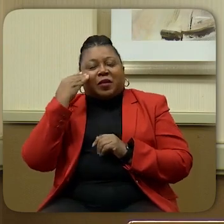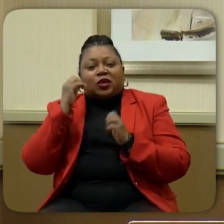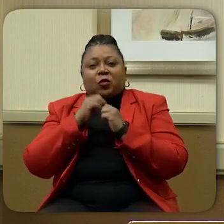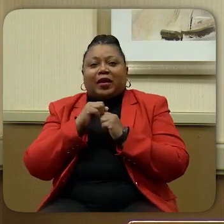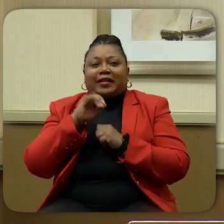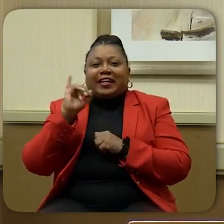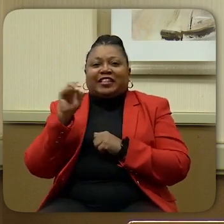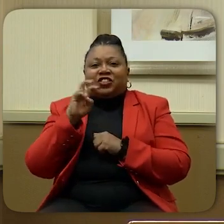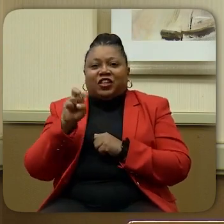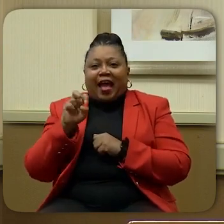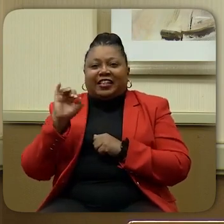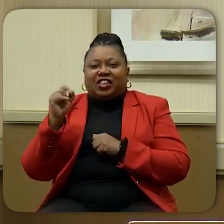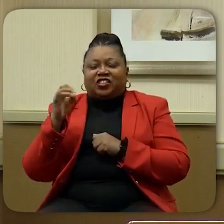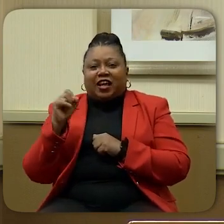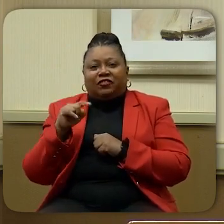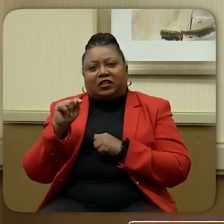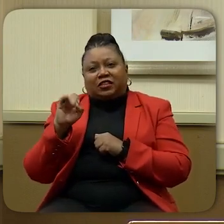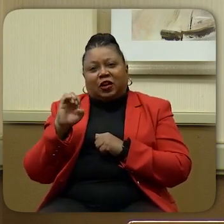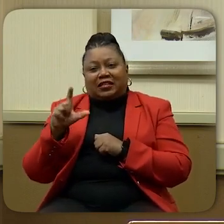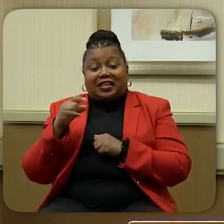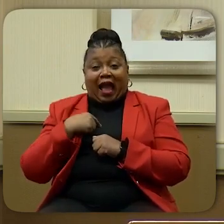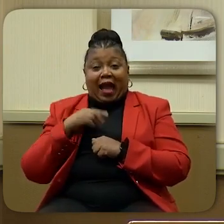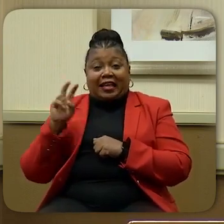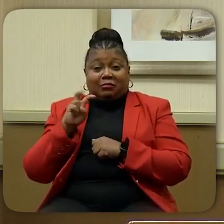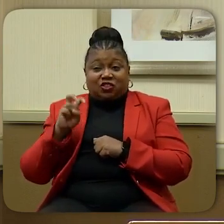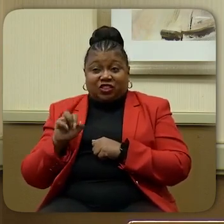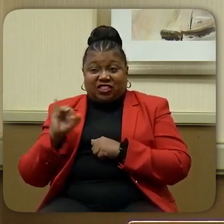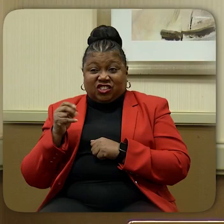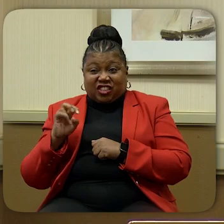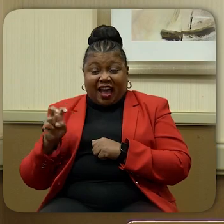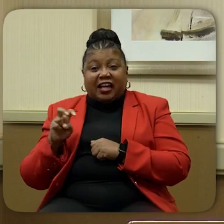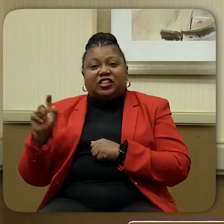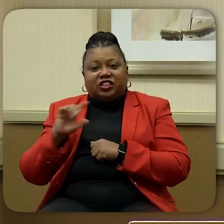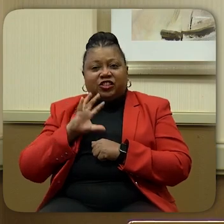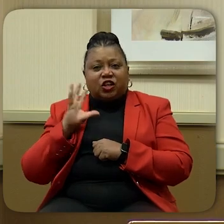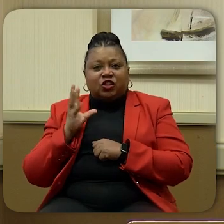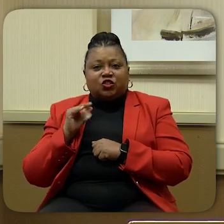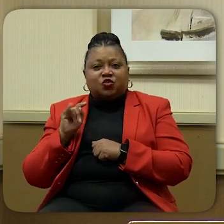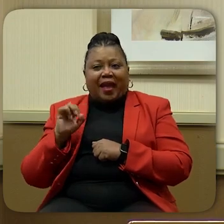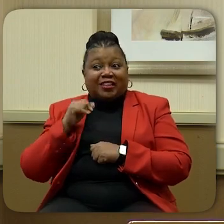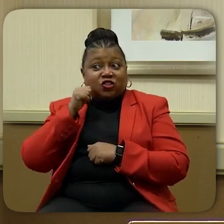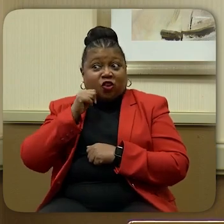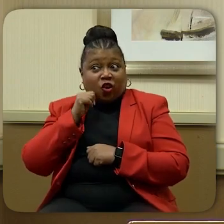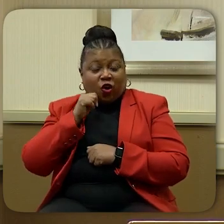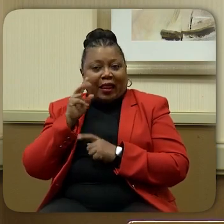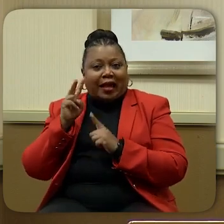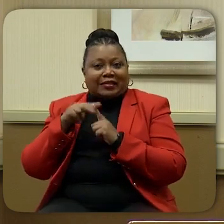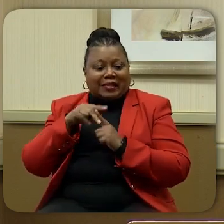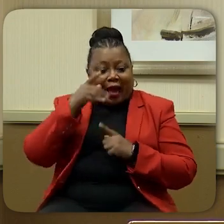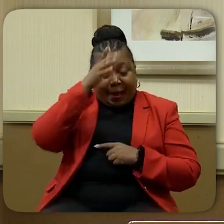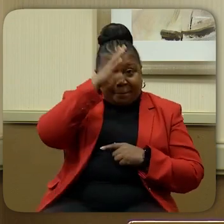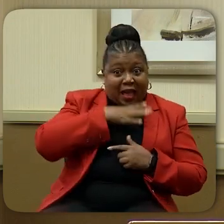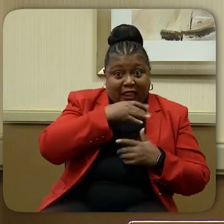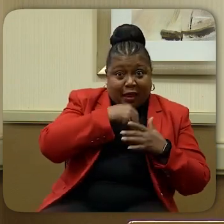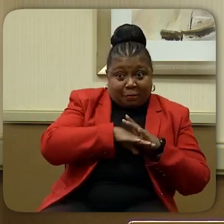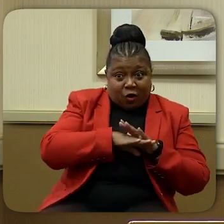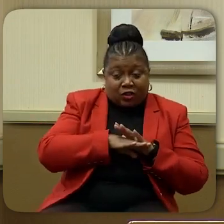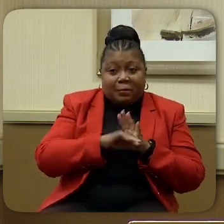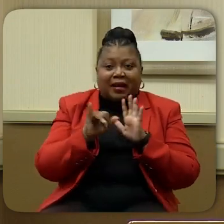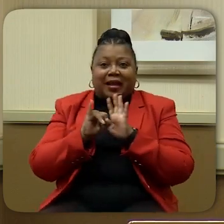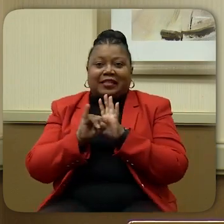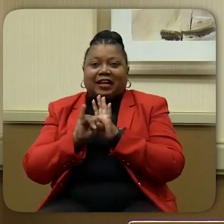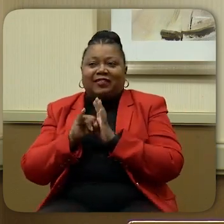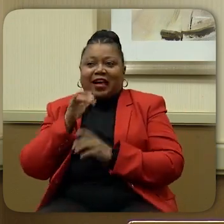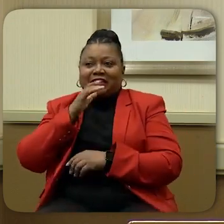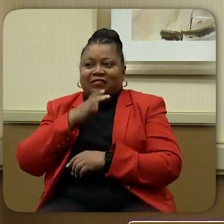with Jazz Jennings from that TLC show, I Am Jazz, she's a trans girl, right? Assigned male at birth, identify as